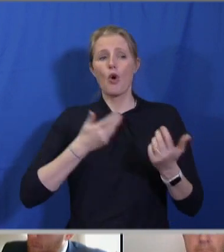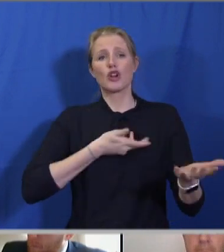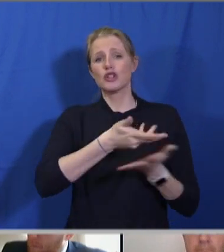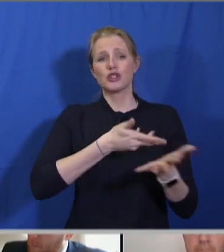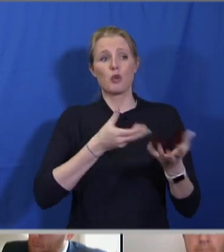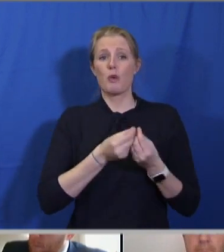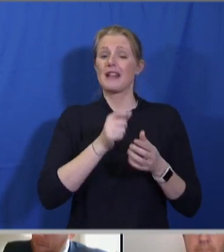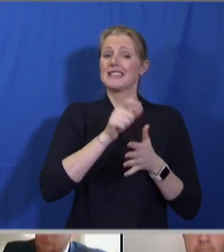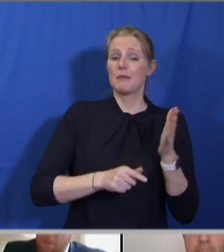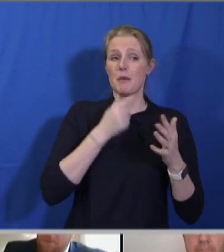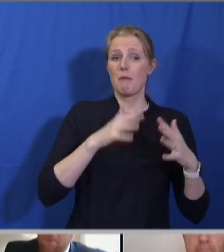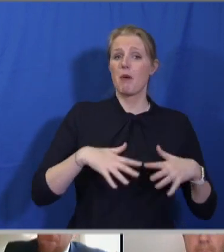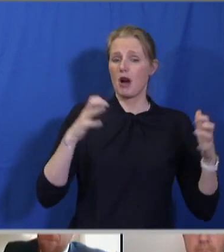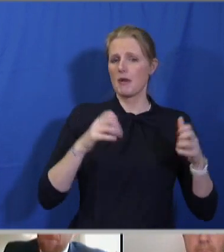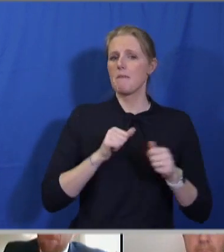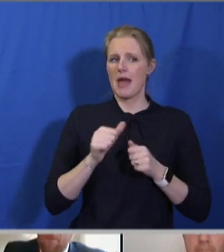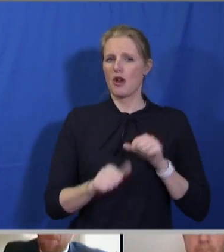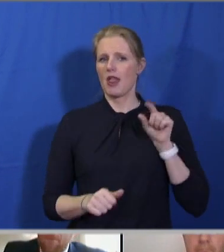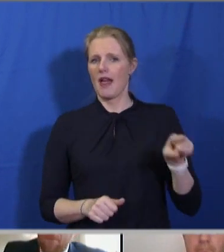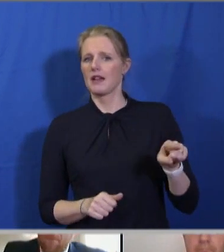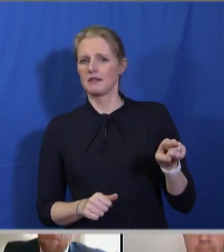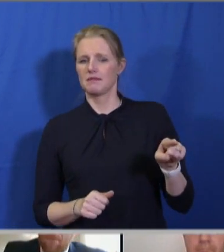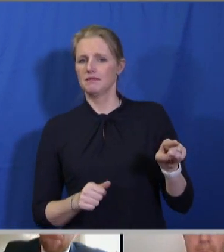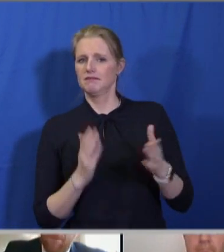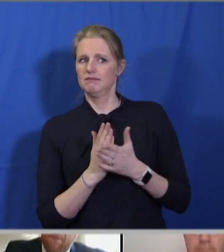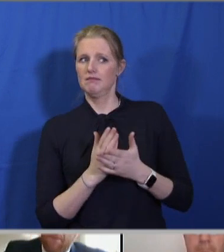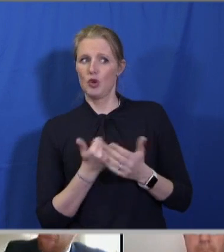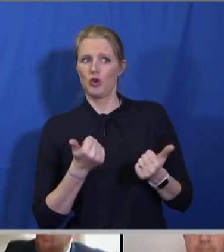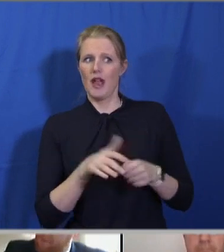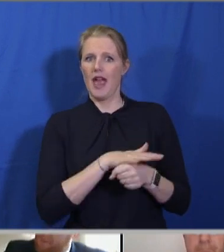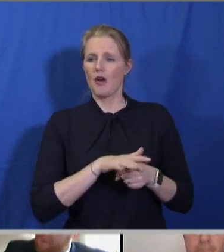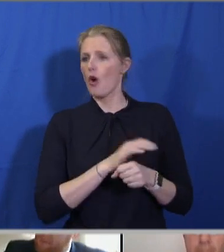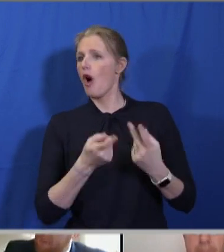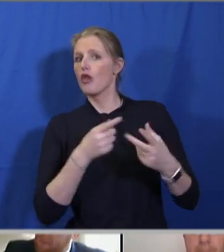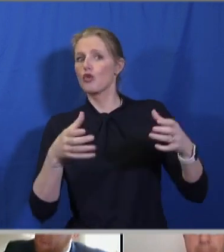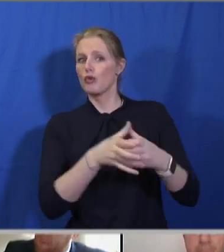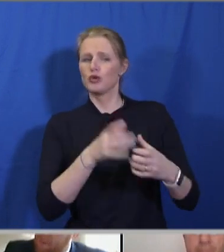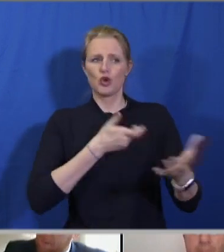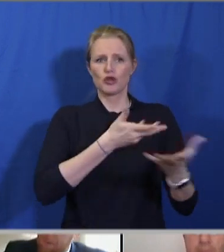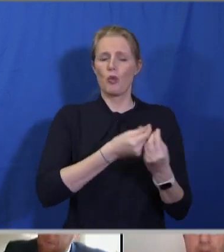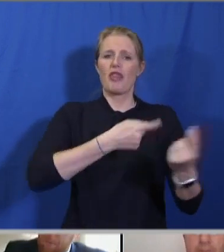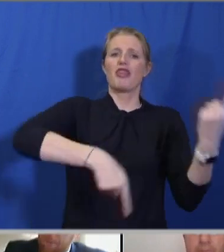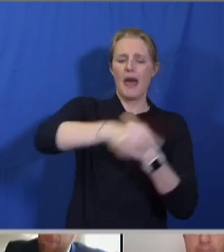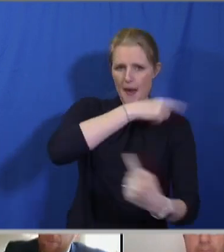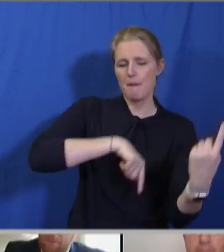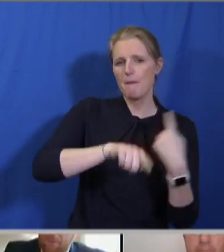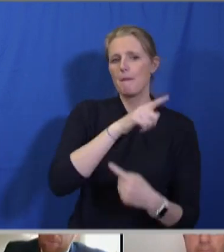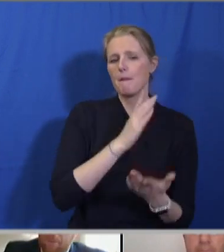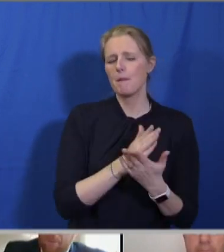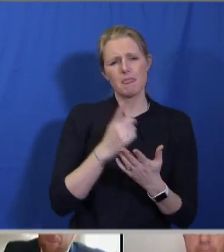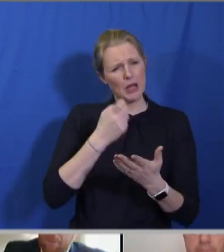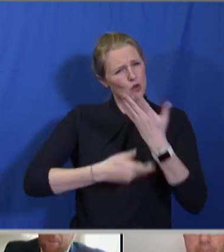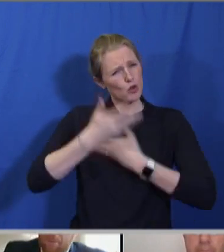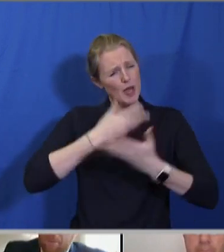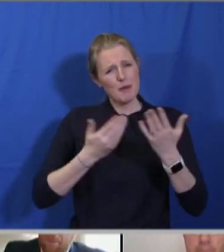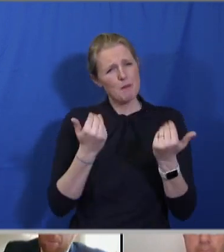People's Parliament. I think that would be entirely appropriate, and there may be other groups as well that could be included in that. So if you could just talk a bit more around that,